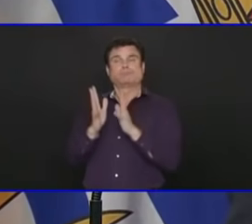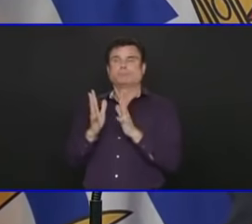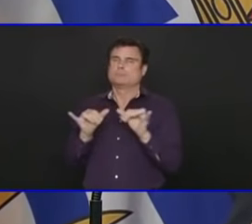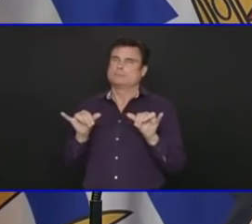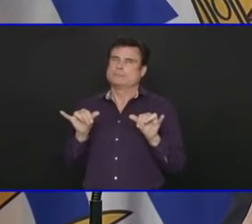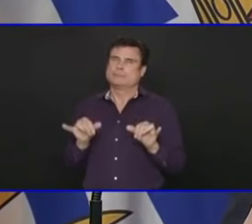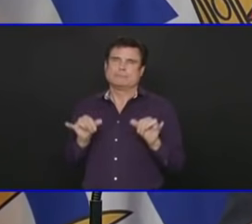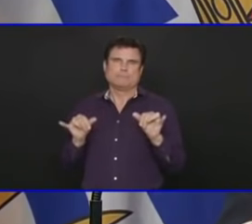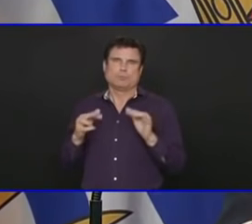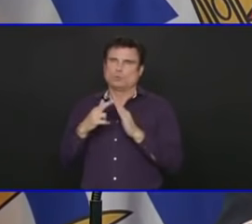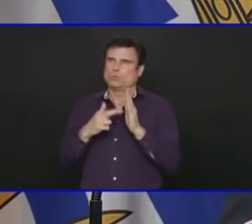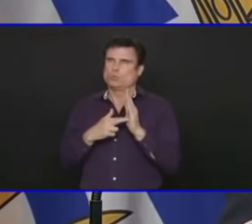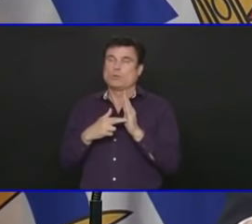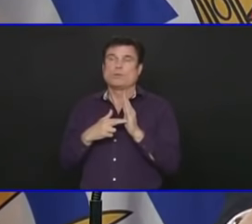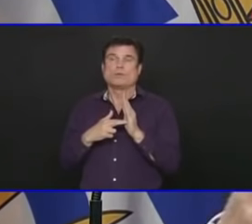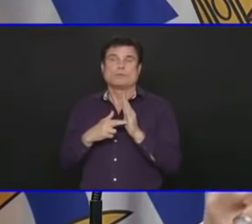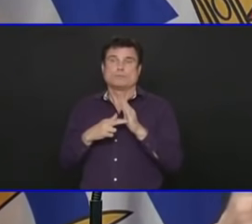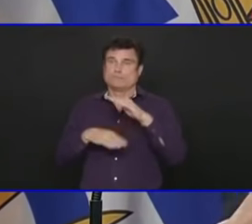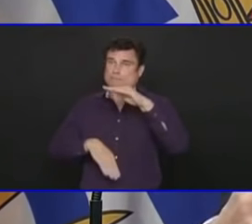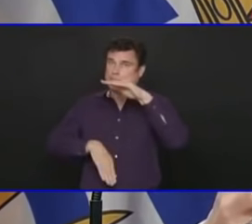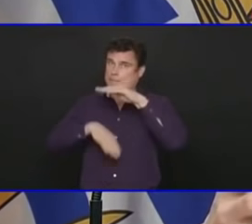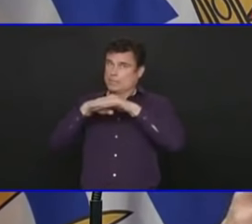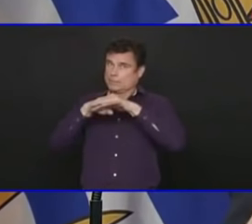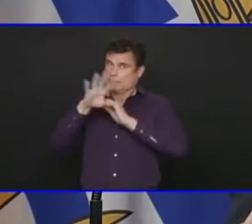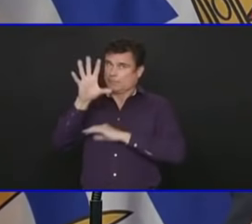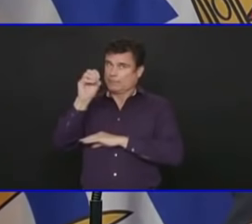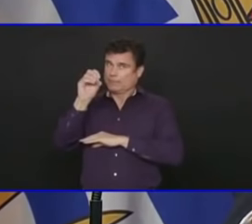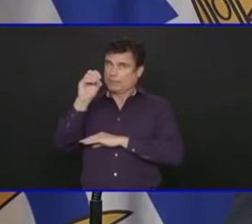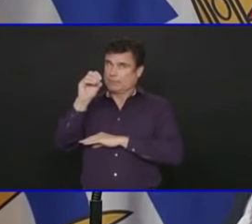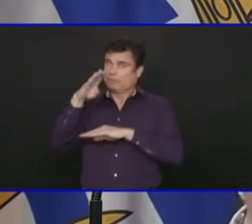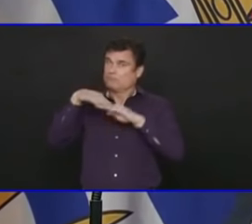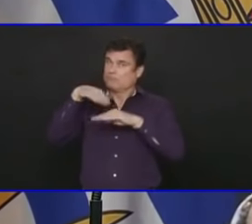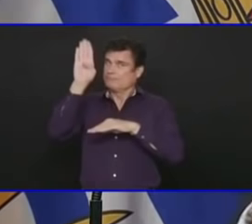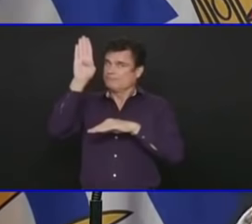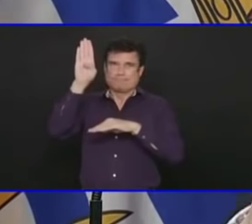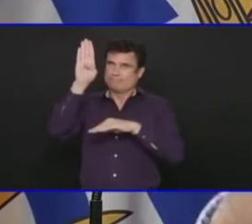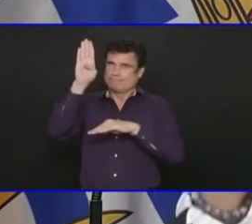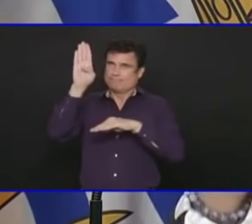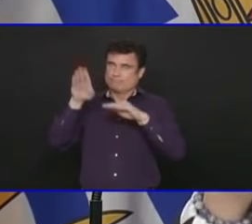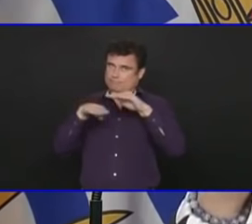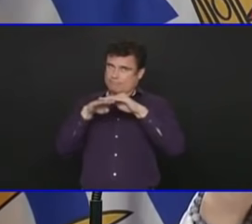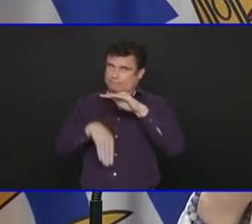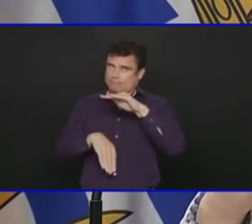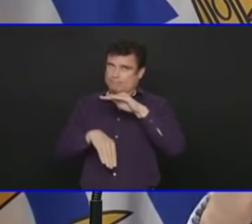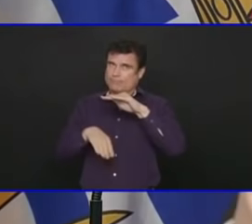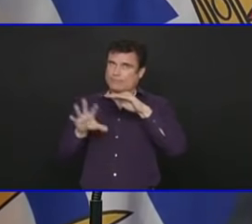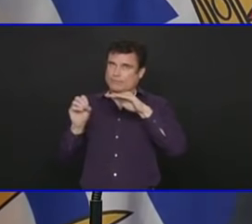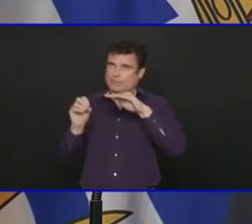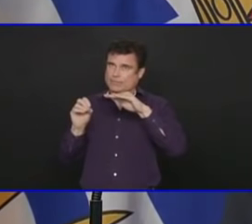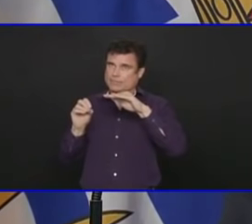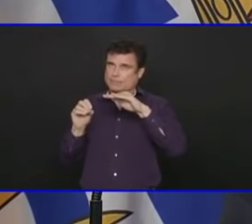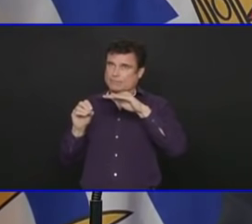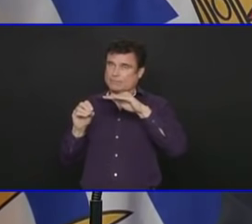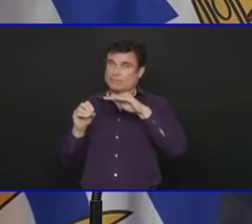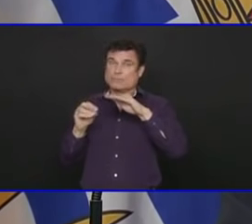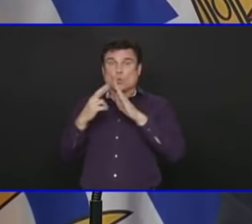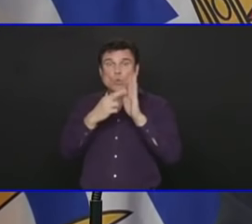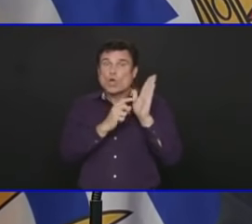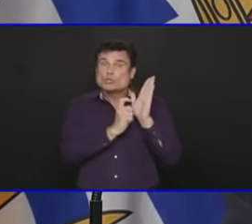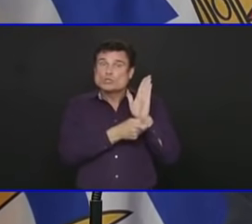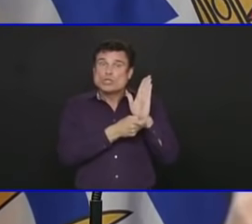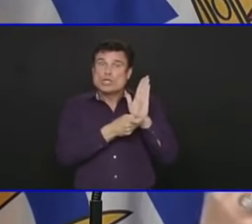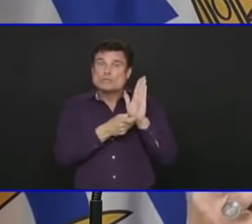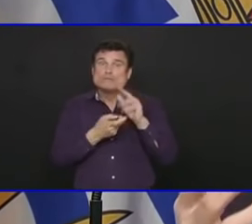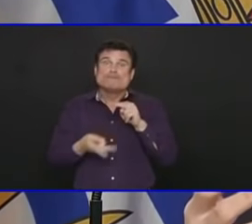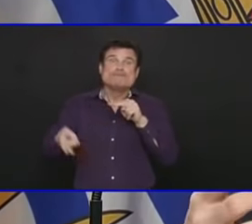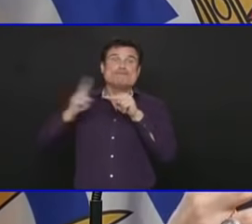to maintain effective physical distancing. So all those other parameters have to be in there too. So if you're somebody